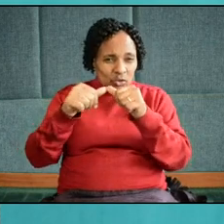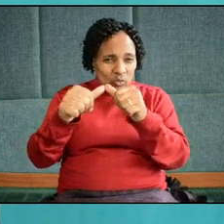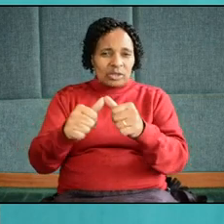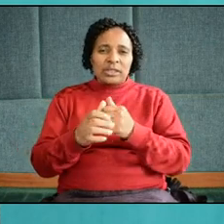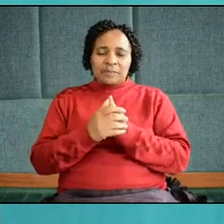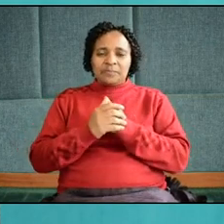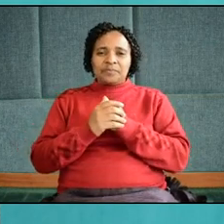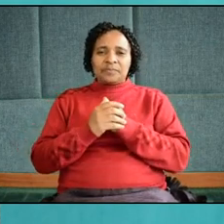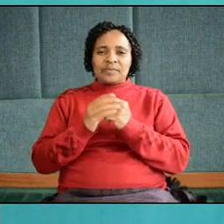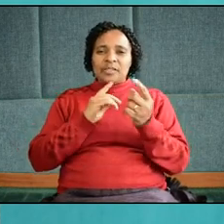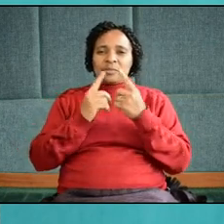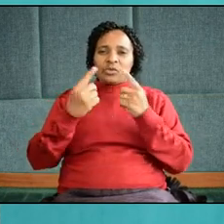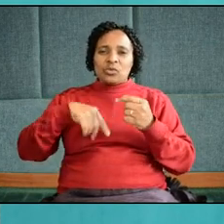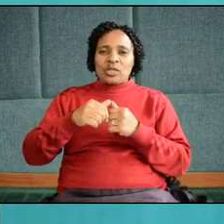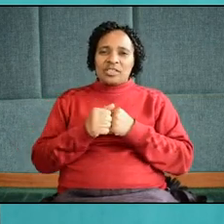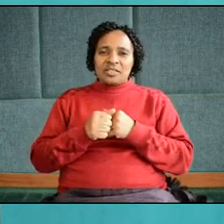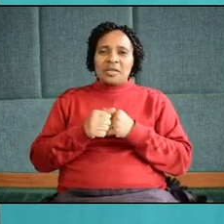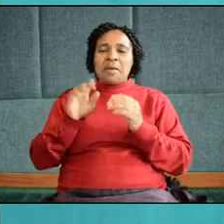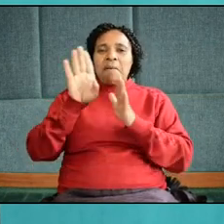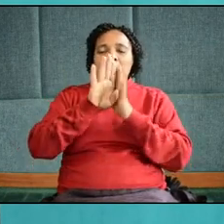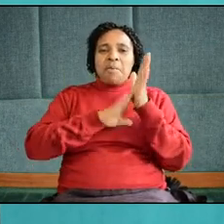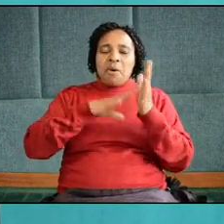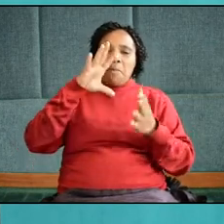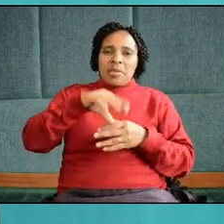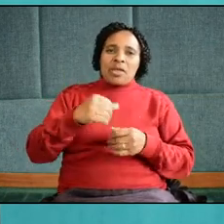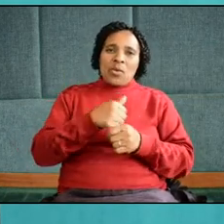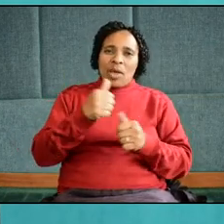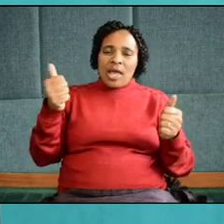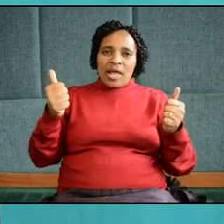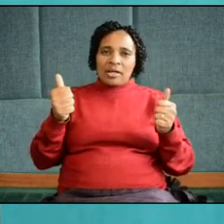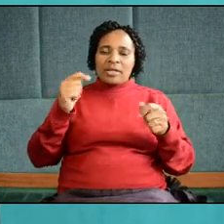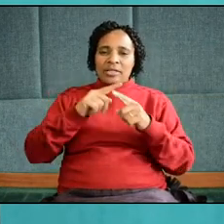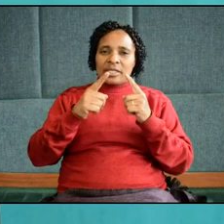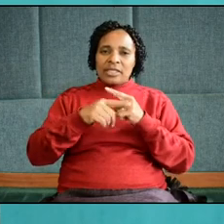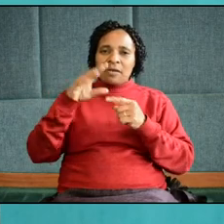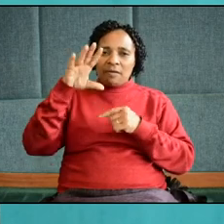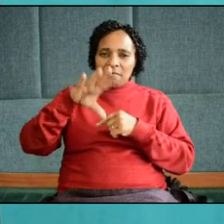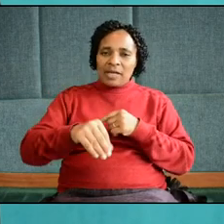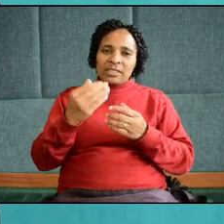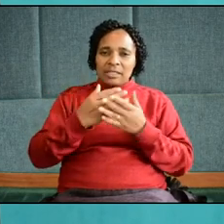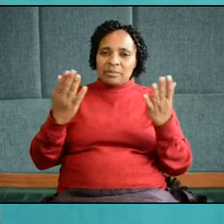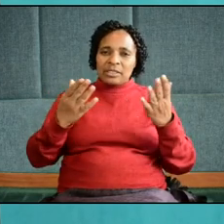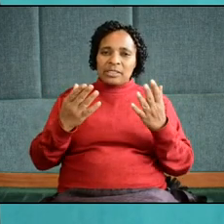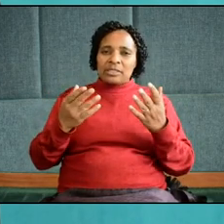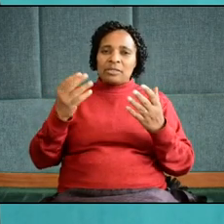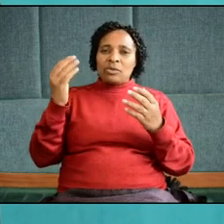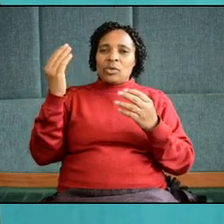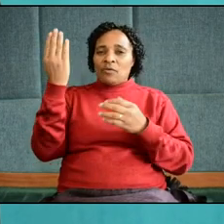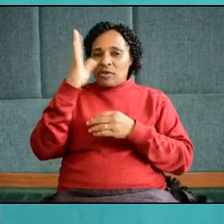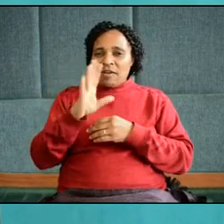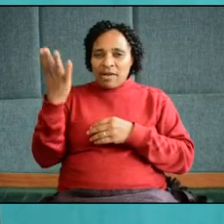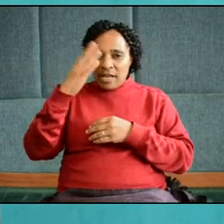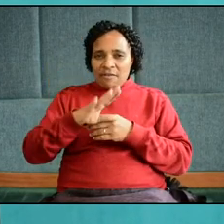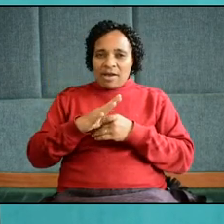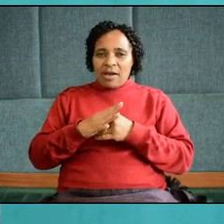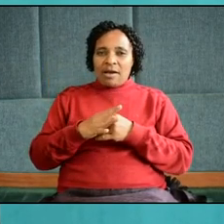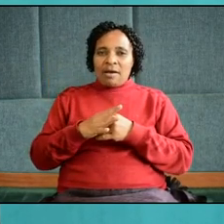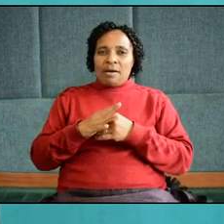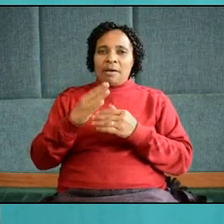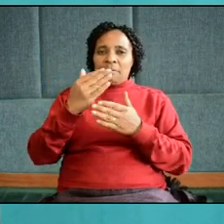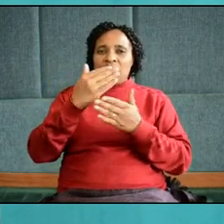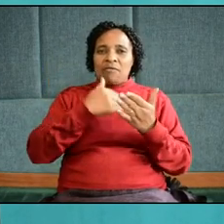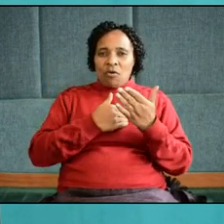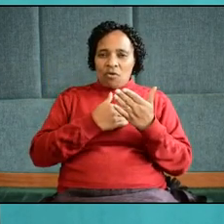you can pick up this Bible right now where you are, and trust me, you'll find something you've never read before. Okay?